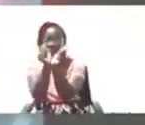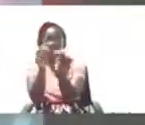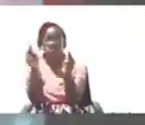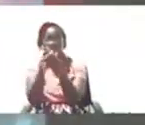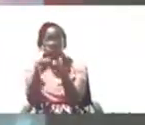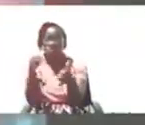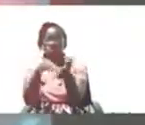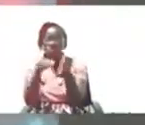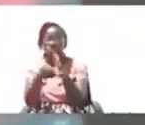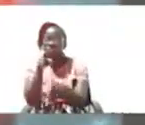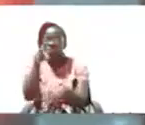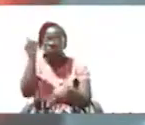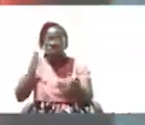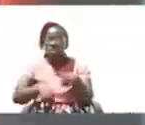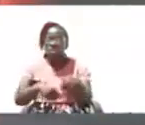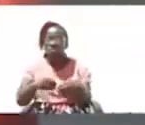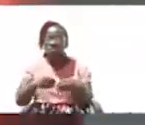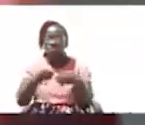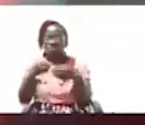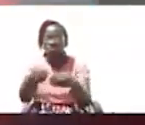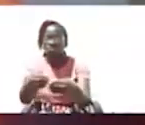When you examine your life,